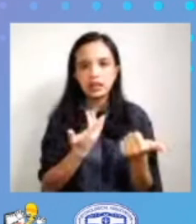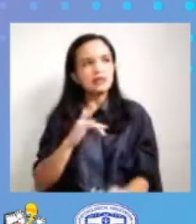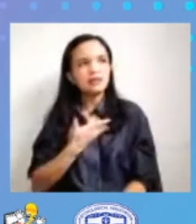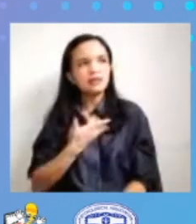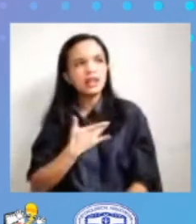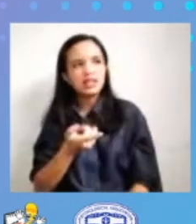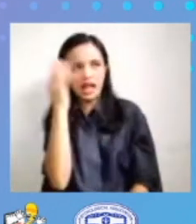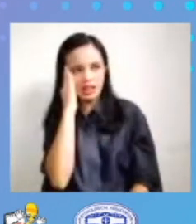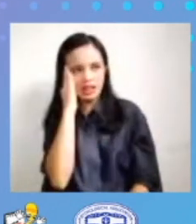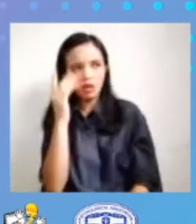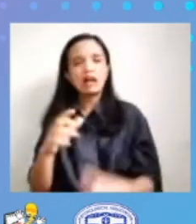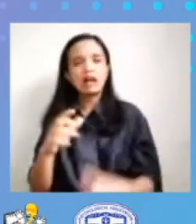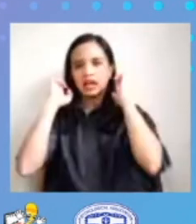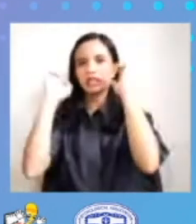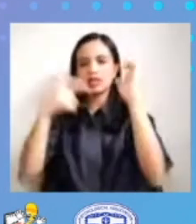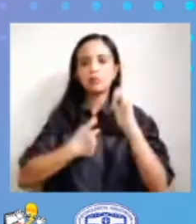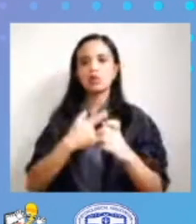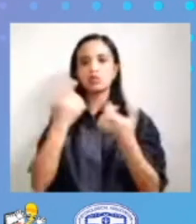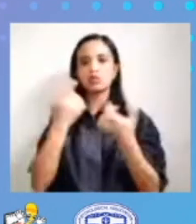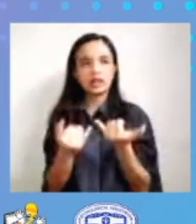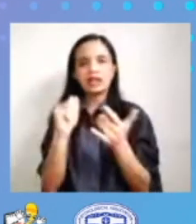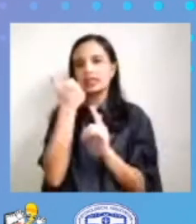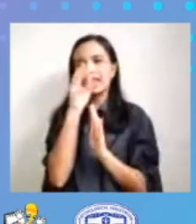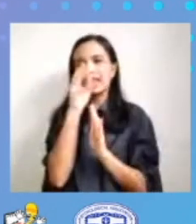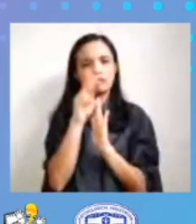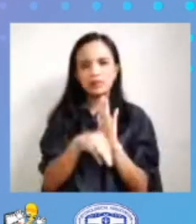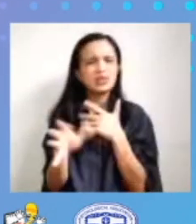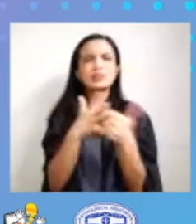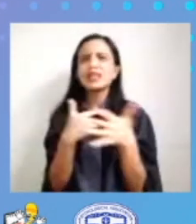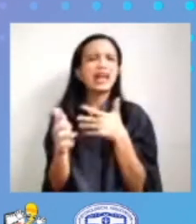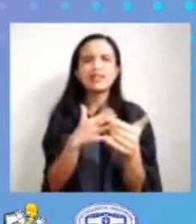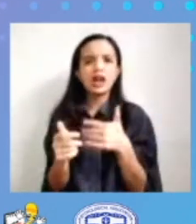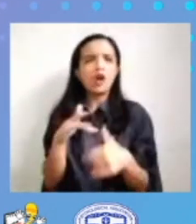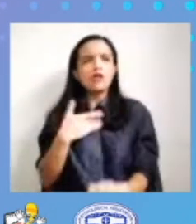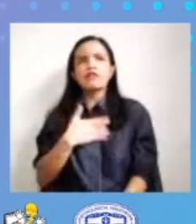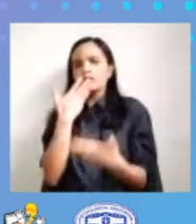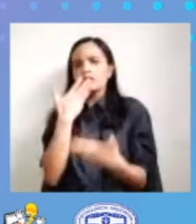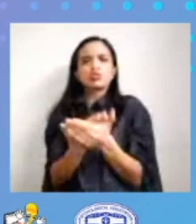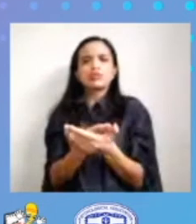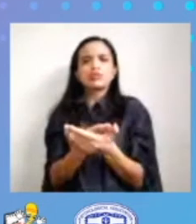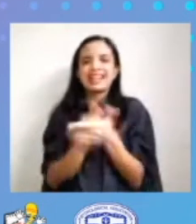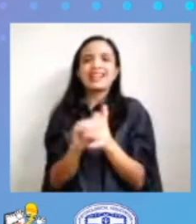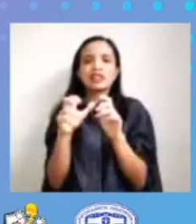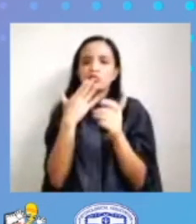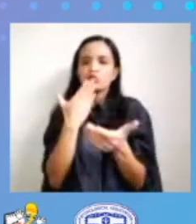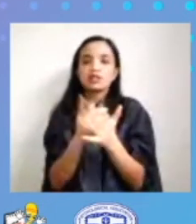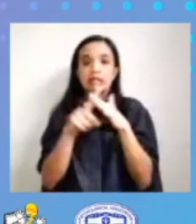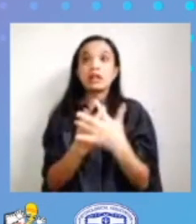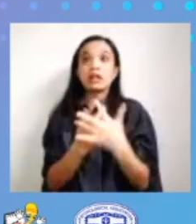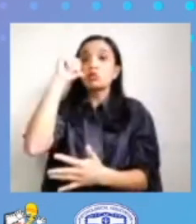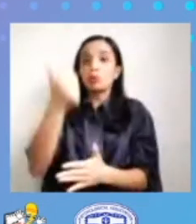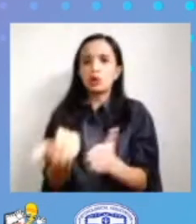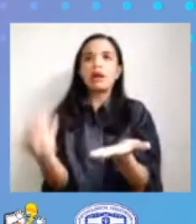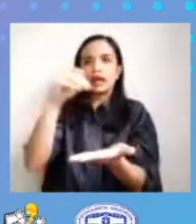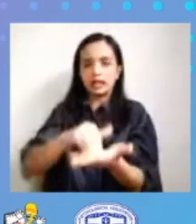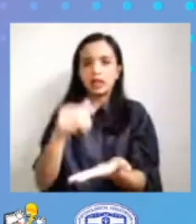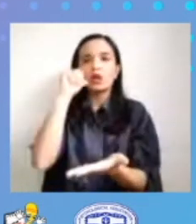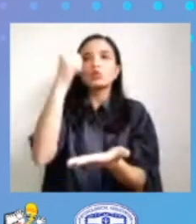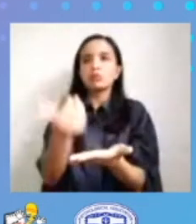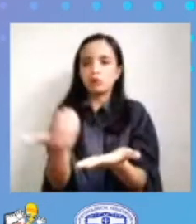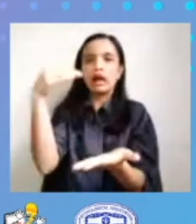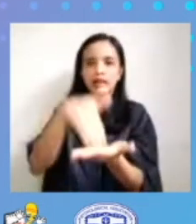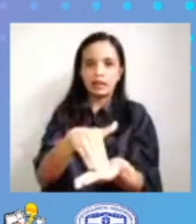and get the help po of your physician or trainer so that you can do it